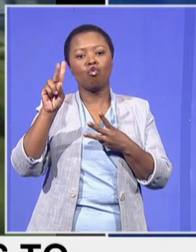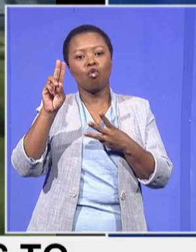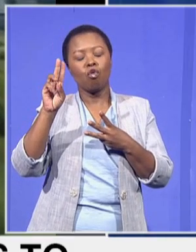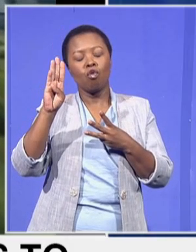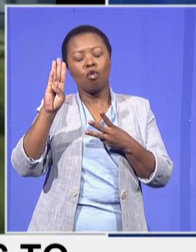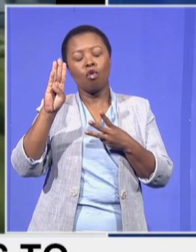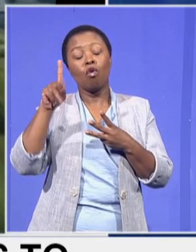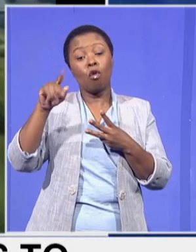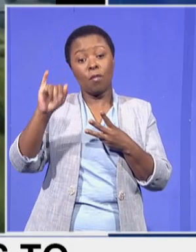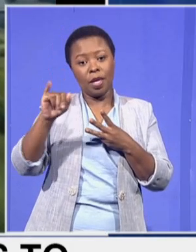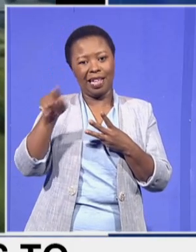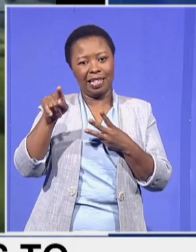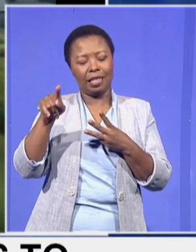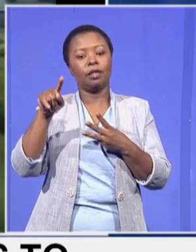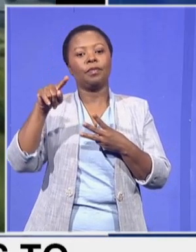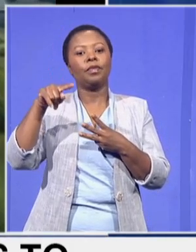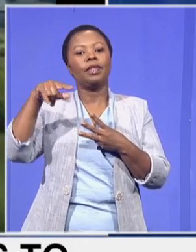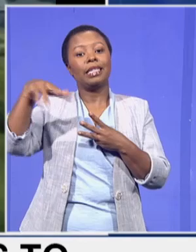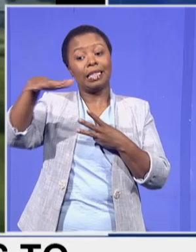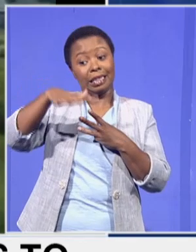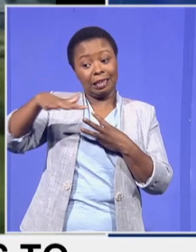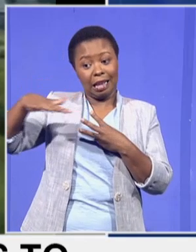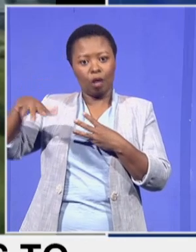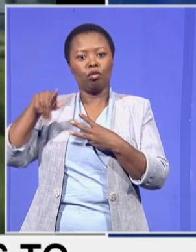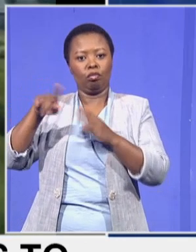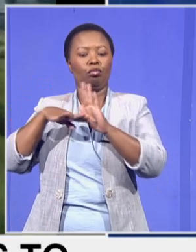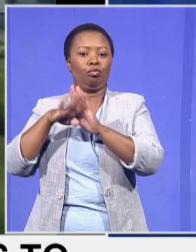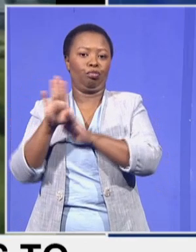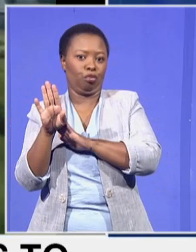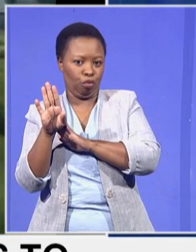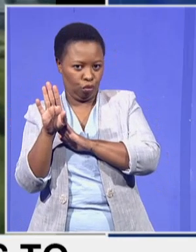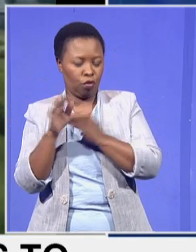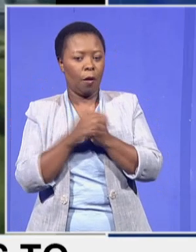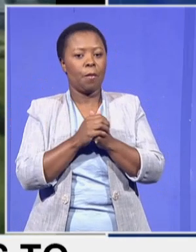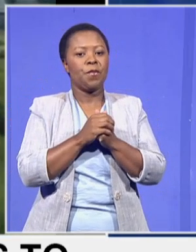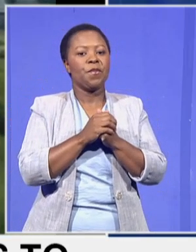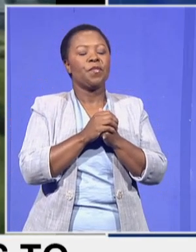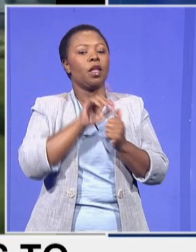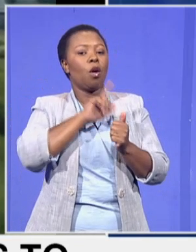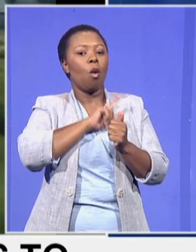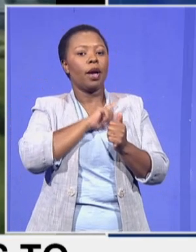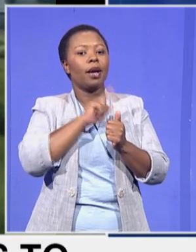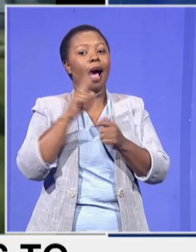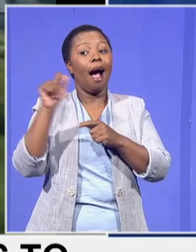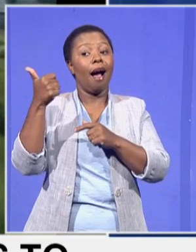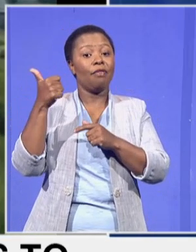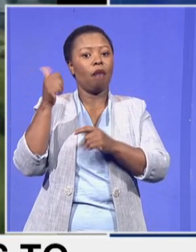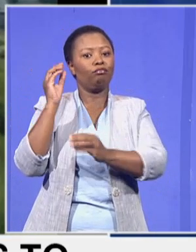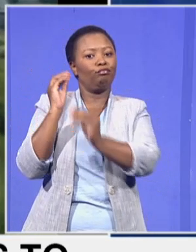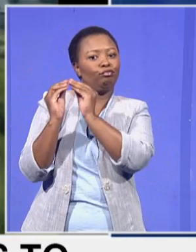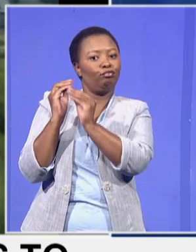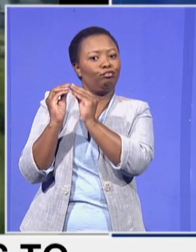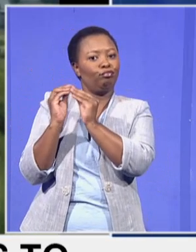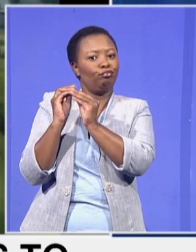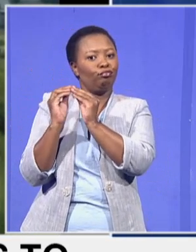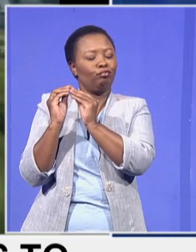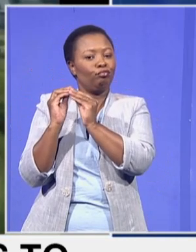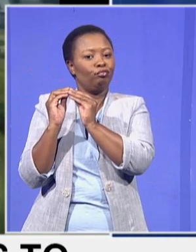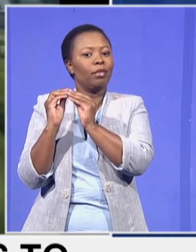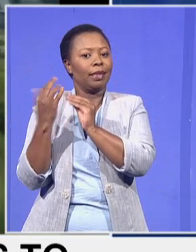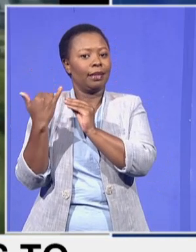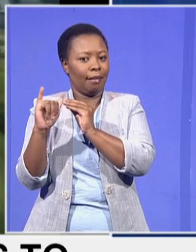the EAF must start to improve as we also bring back units from plant maintenance. Also, as